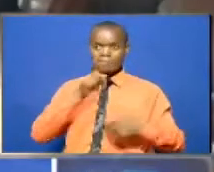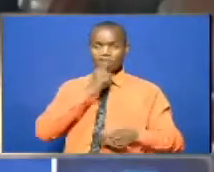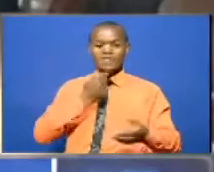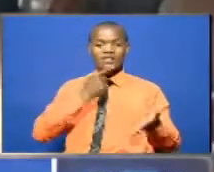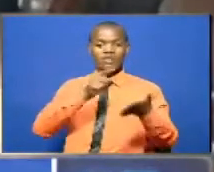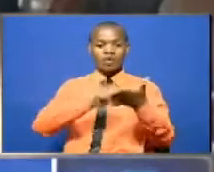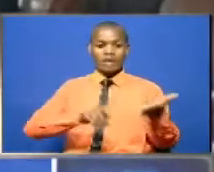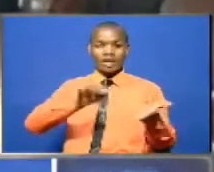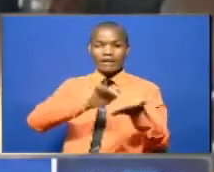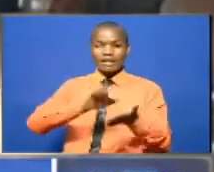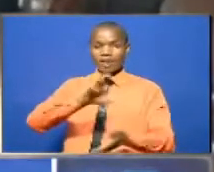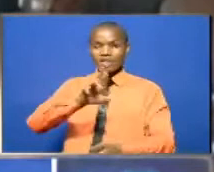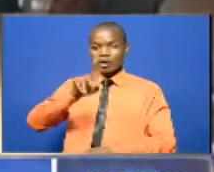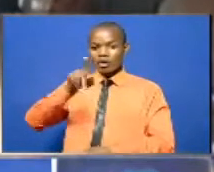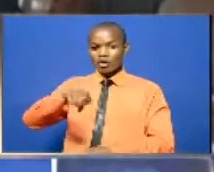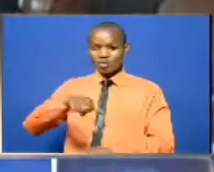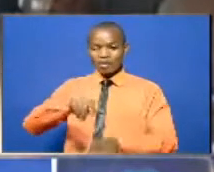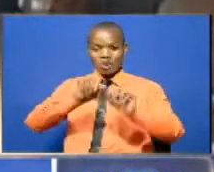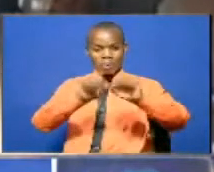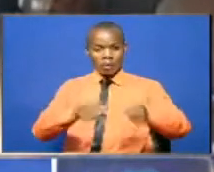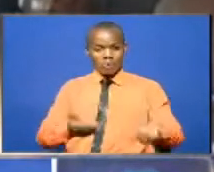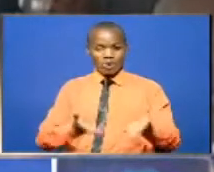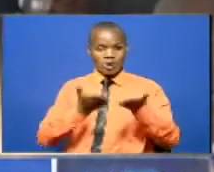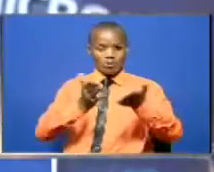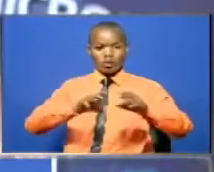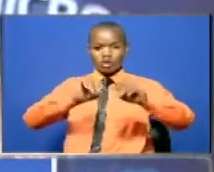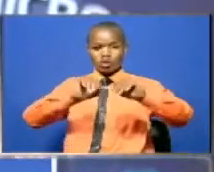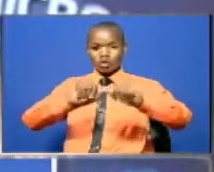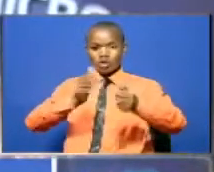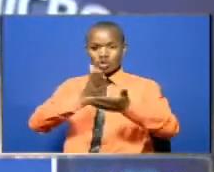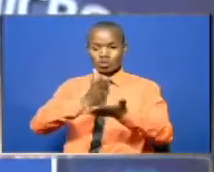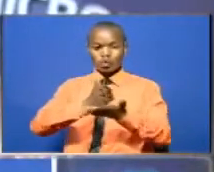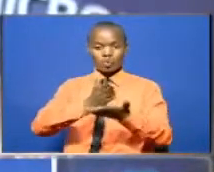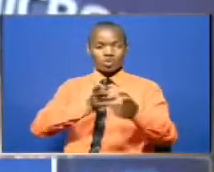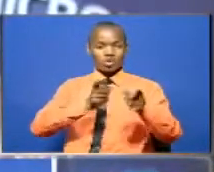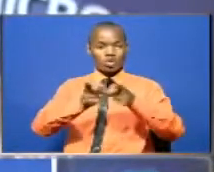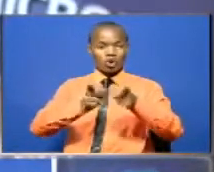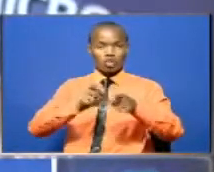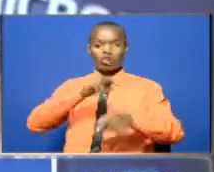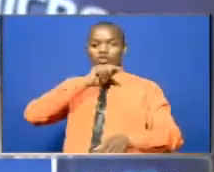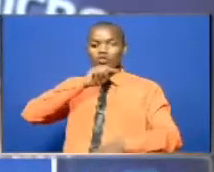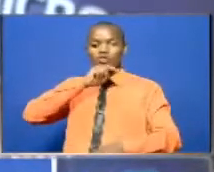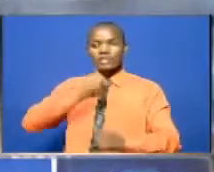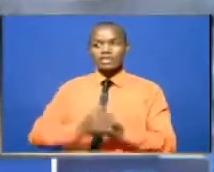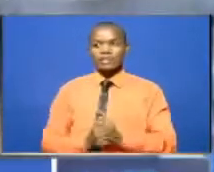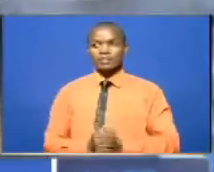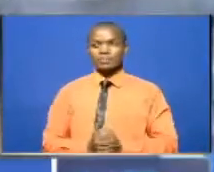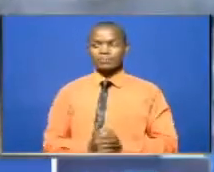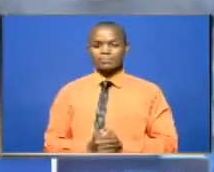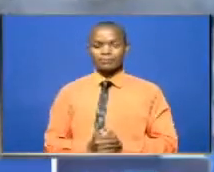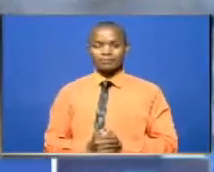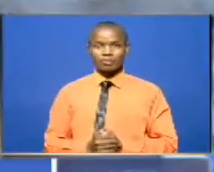crop yields and improve soil composition. Regina Manyara reporting for Channel One Business.